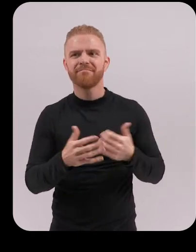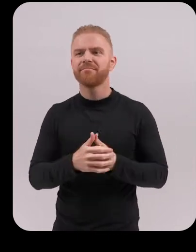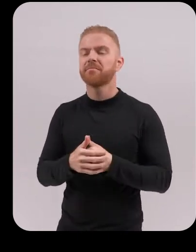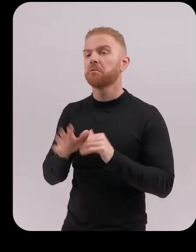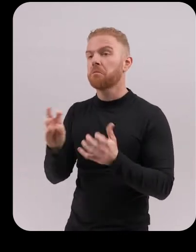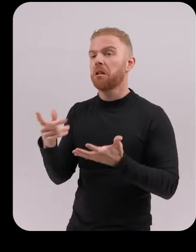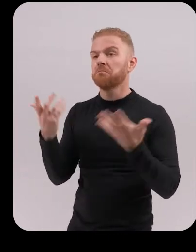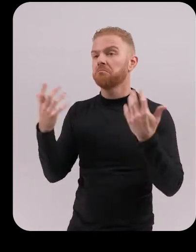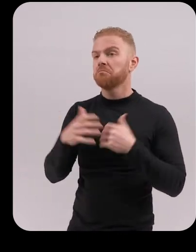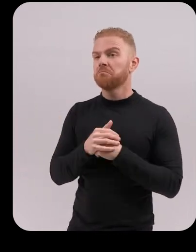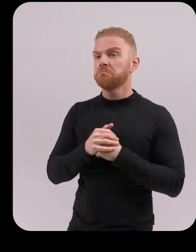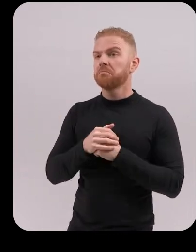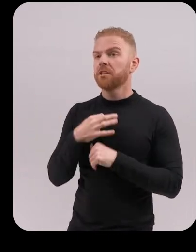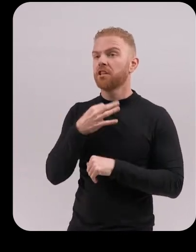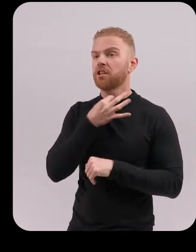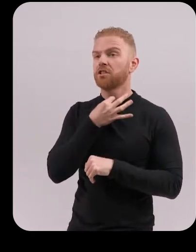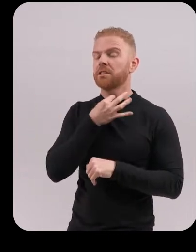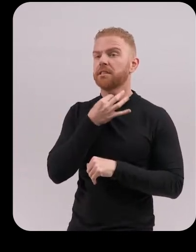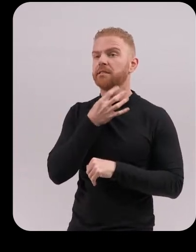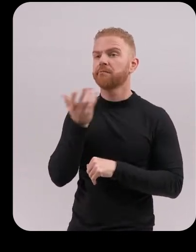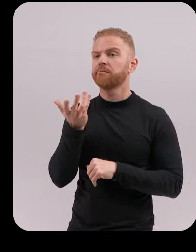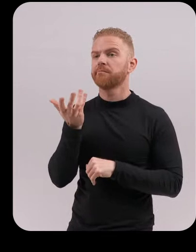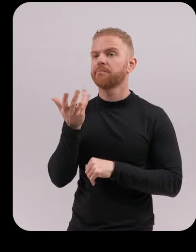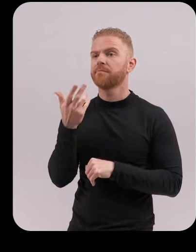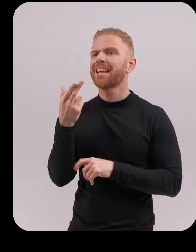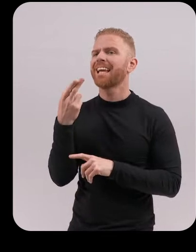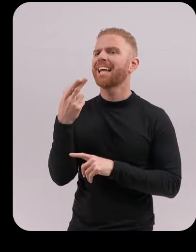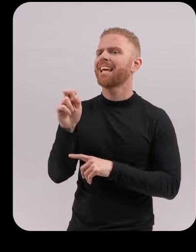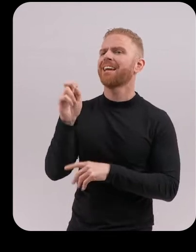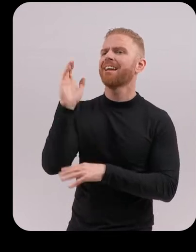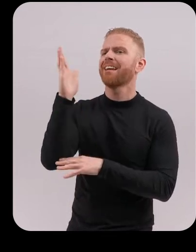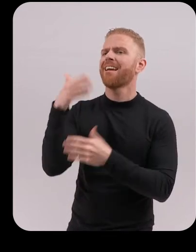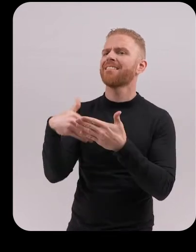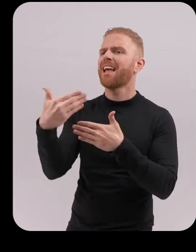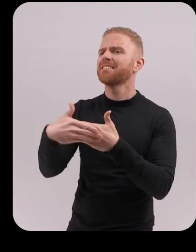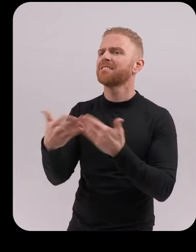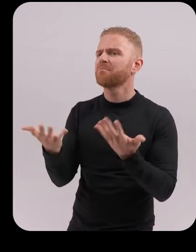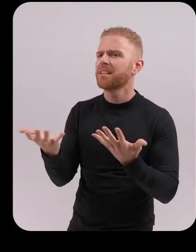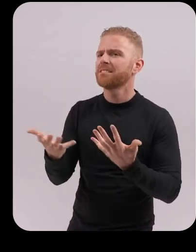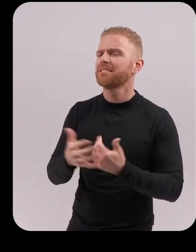Well, I'm curious about what he's going to talk about next.